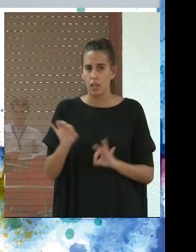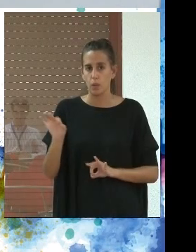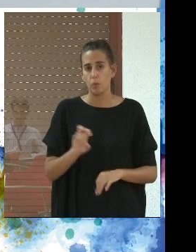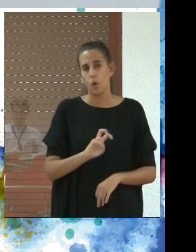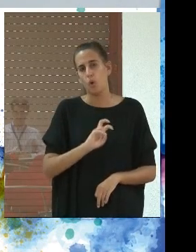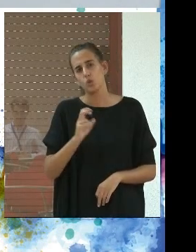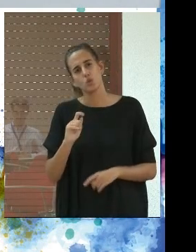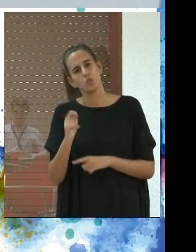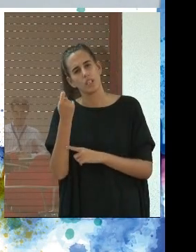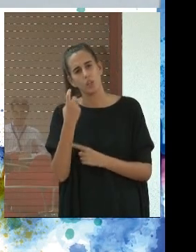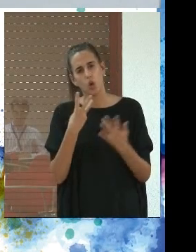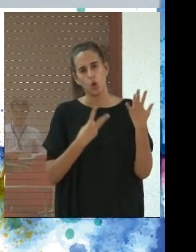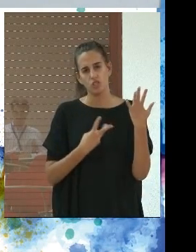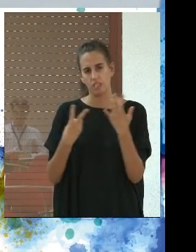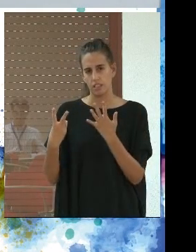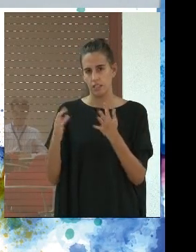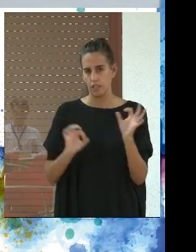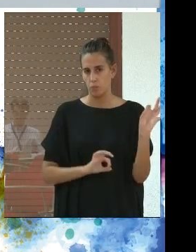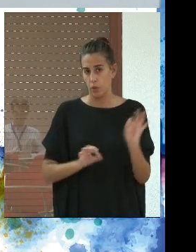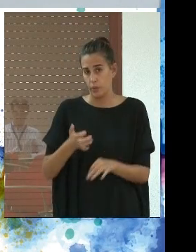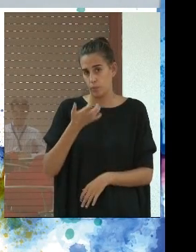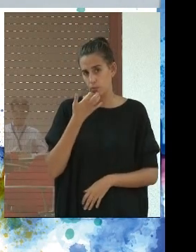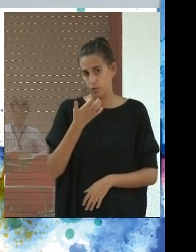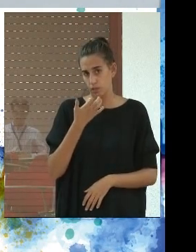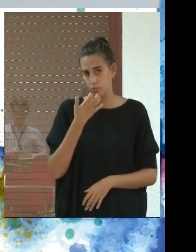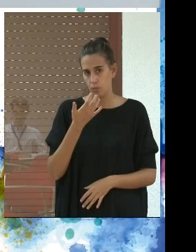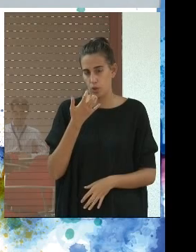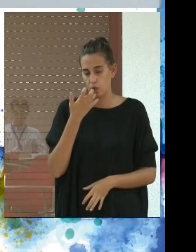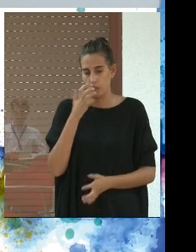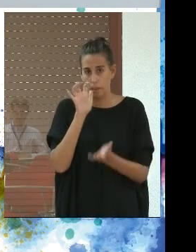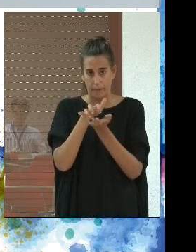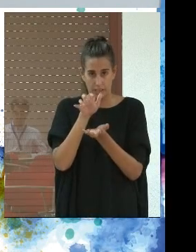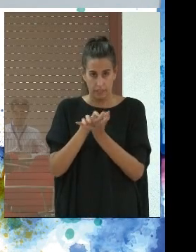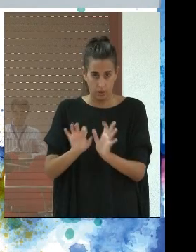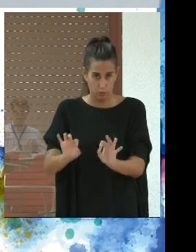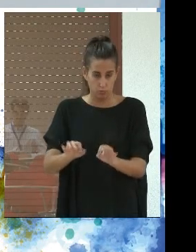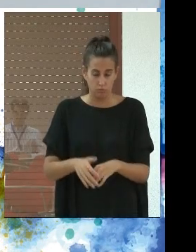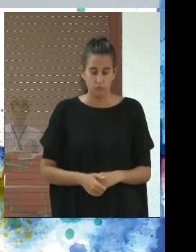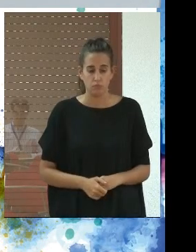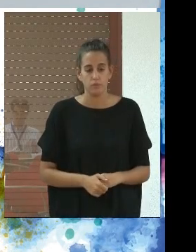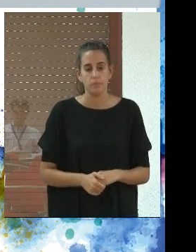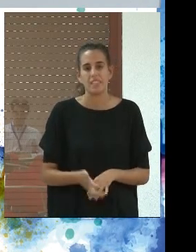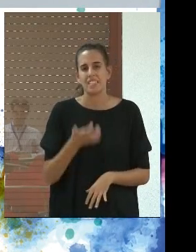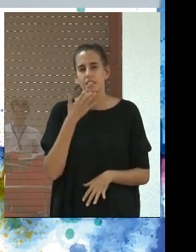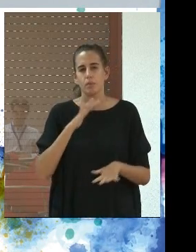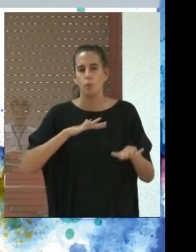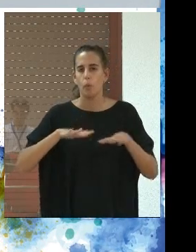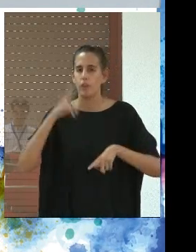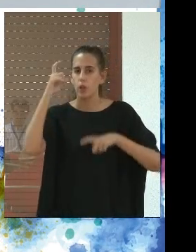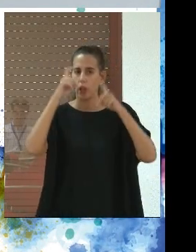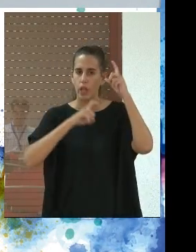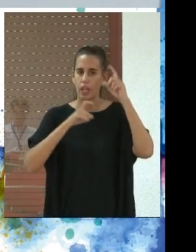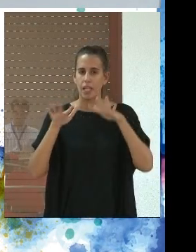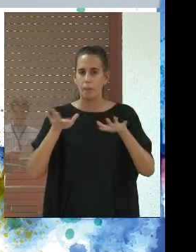not work with 100% of the patients. Some of them obtain a 100% result, whereas others only